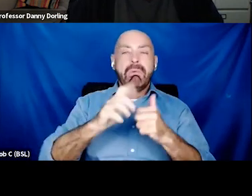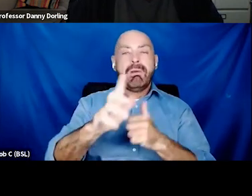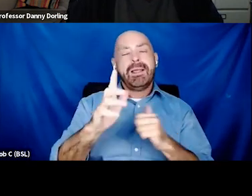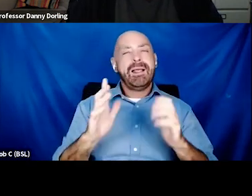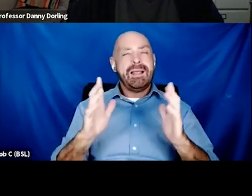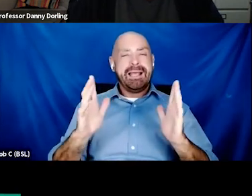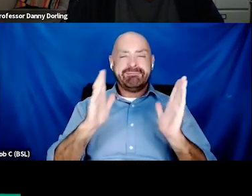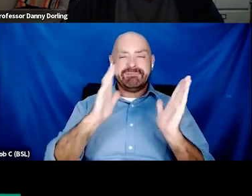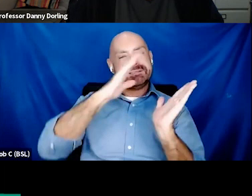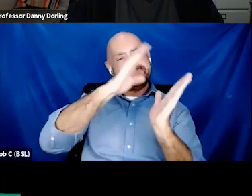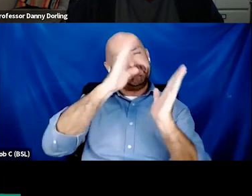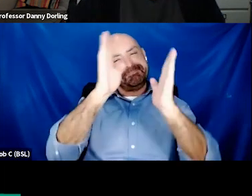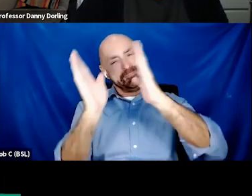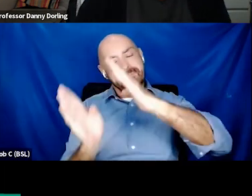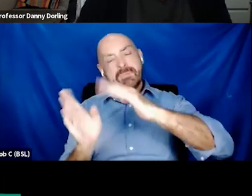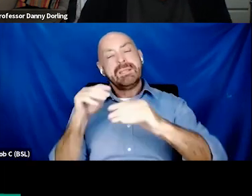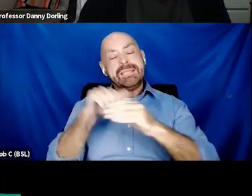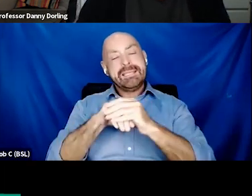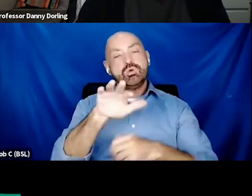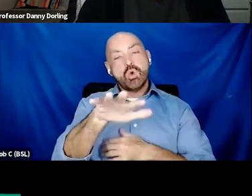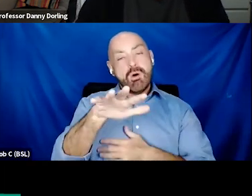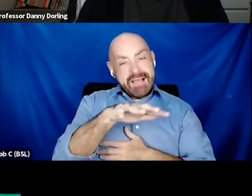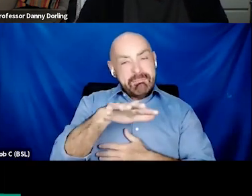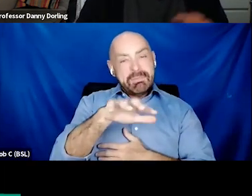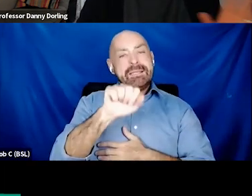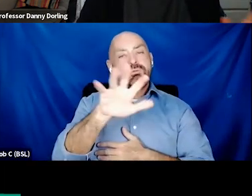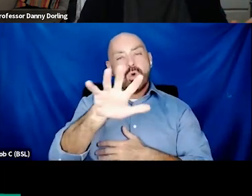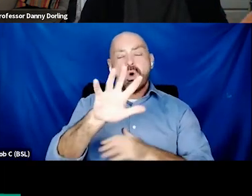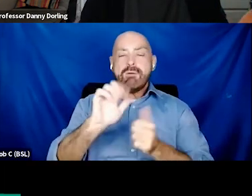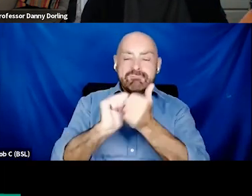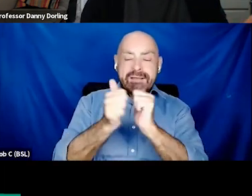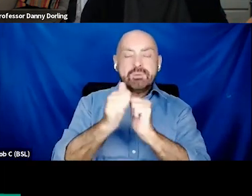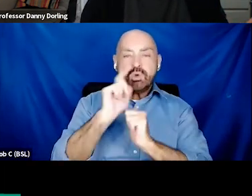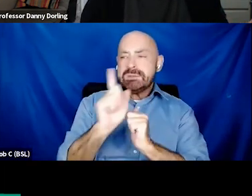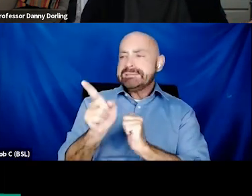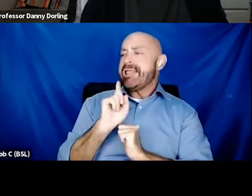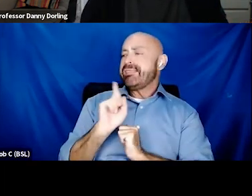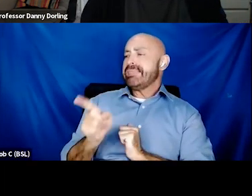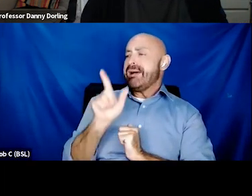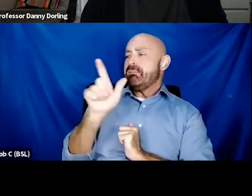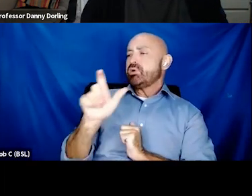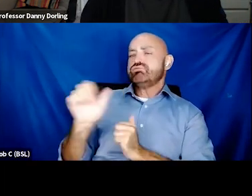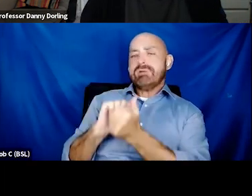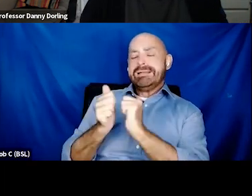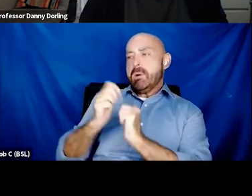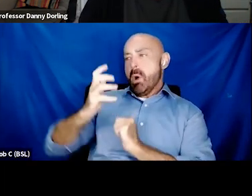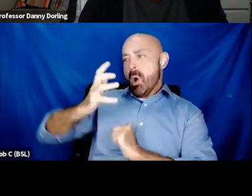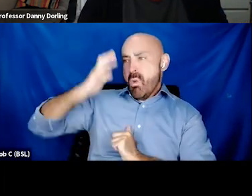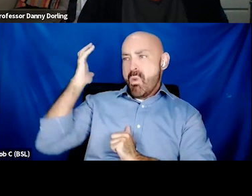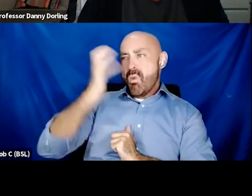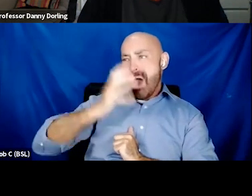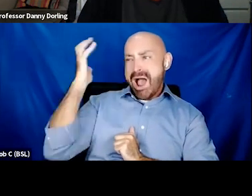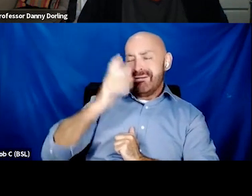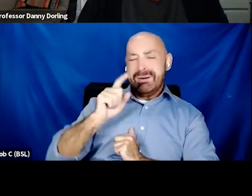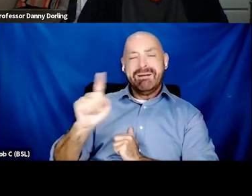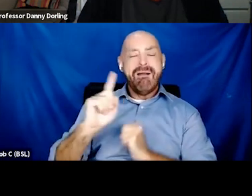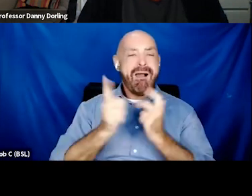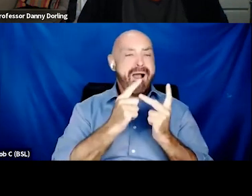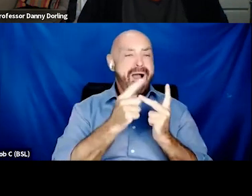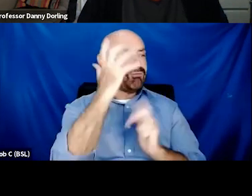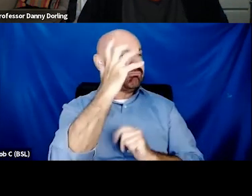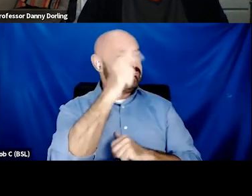course, amongst your family and amongst your acquaintances, you may see that split. You'll have relatives who are very worried and relatives who are not worried at